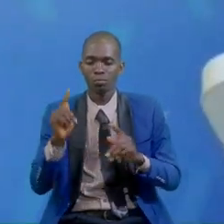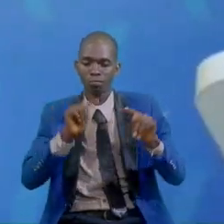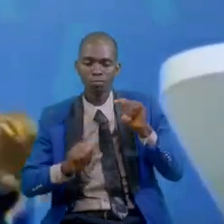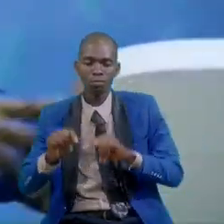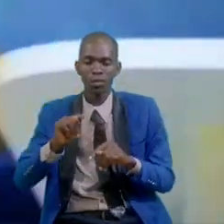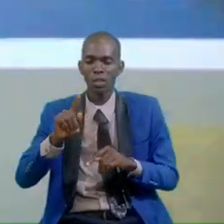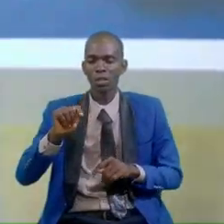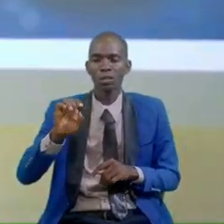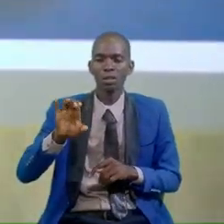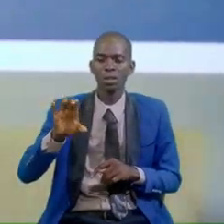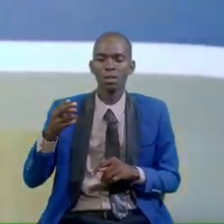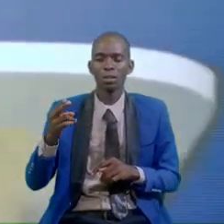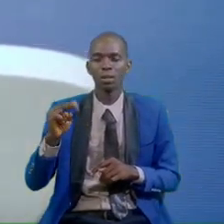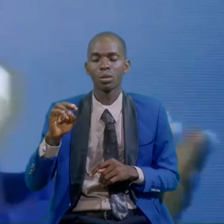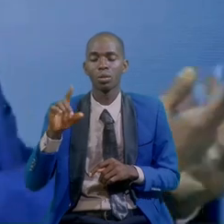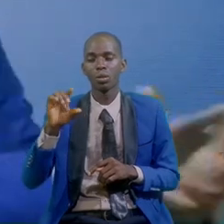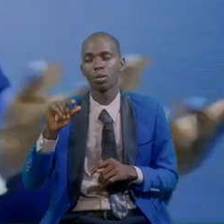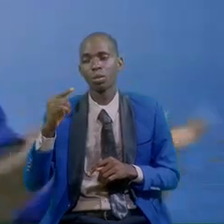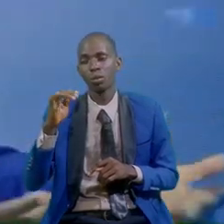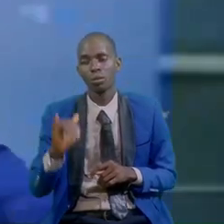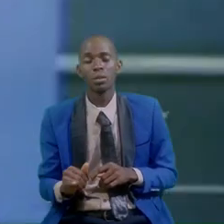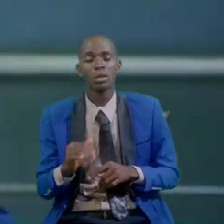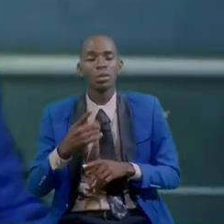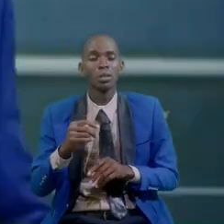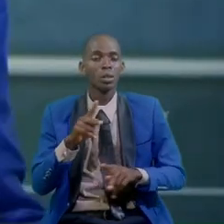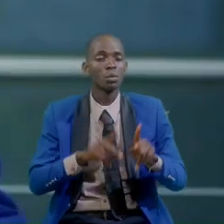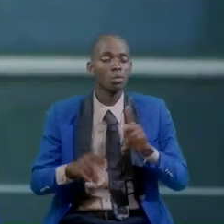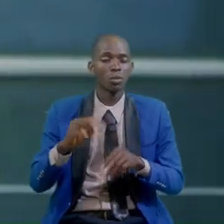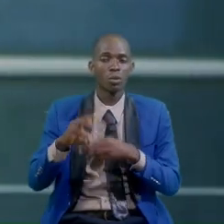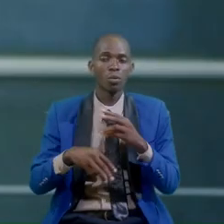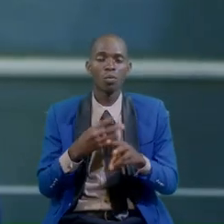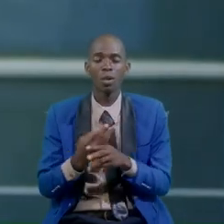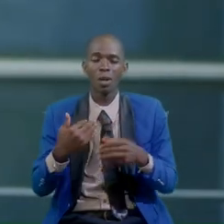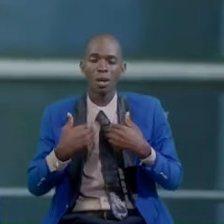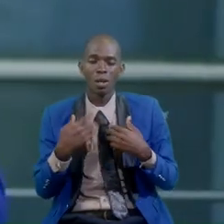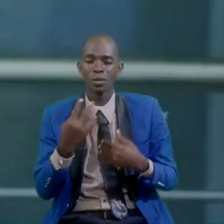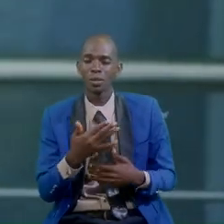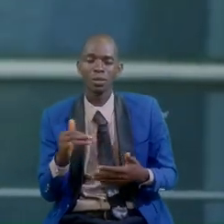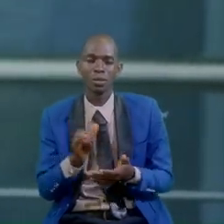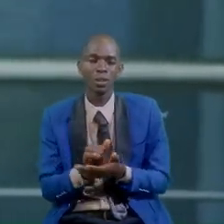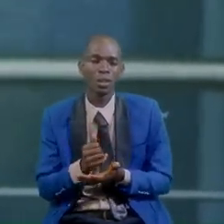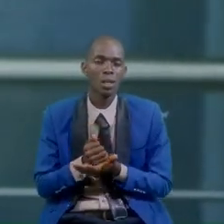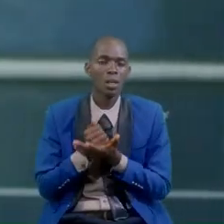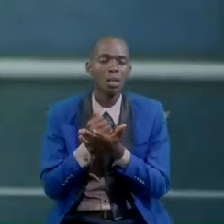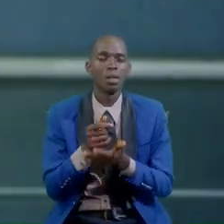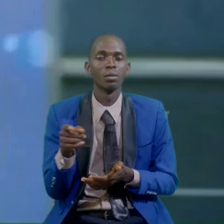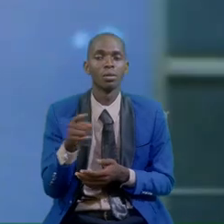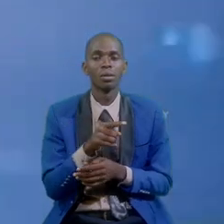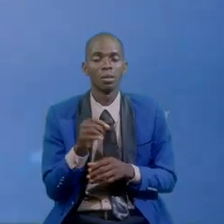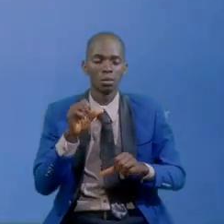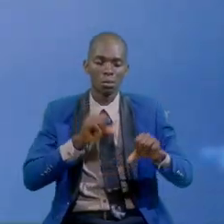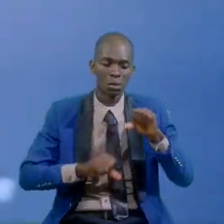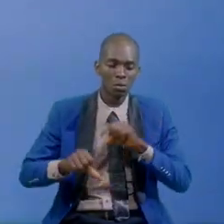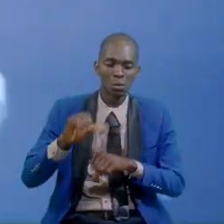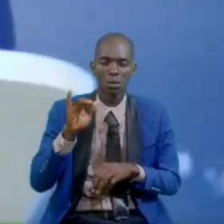the gadgets. The Ahabs of the world, they have all the things that are helping them scientifically and